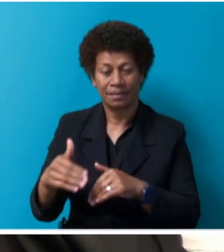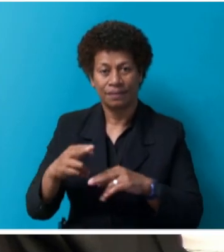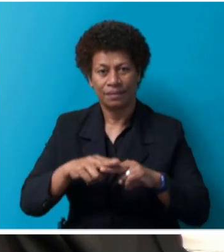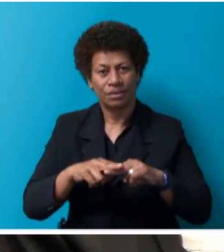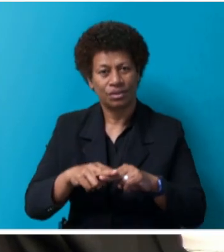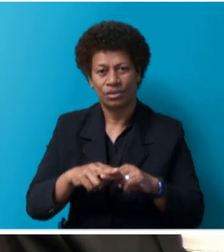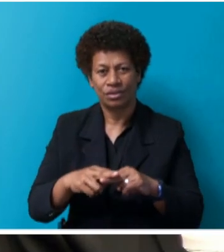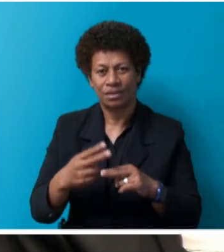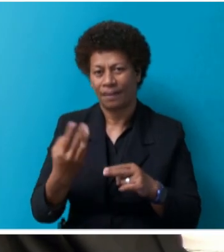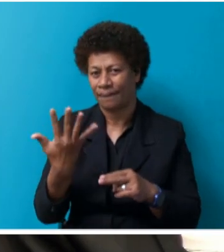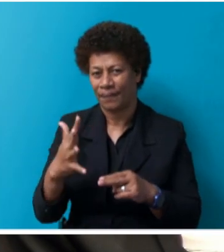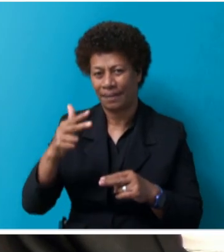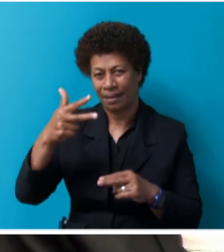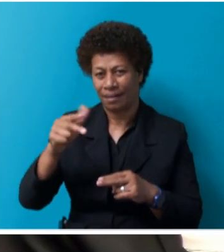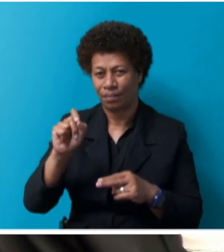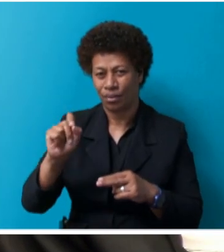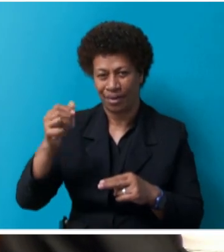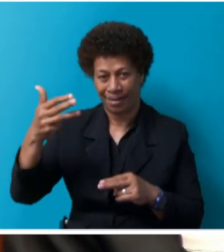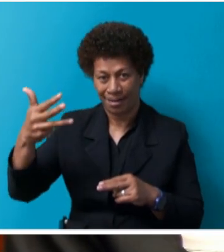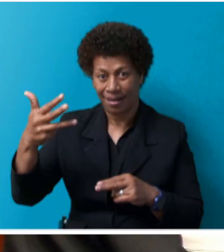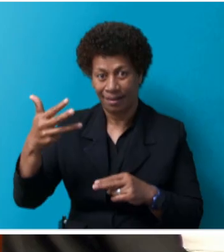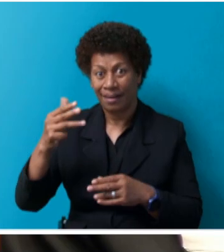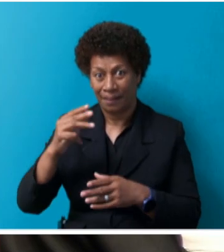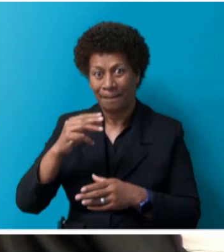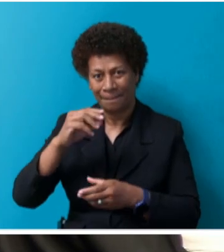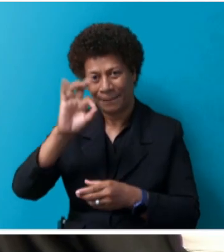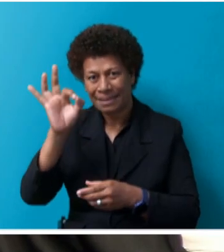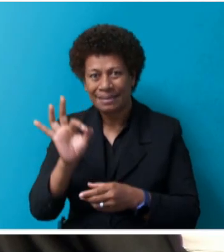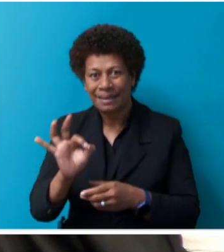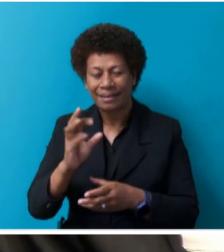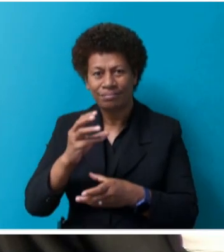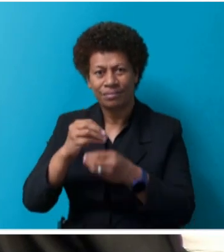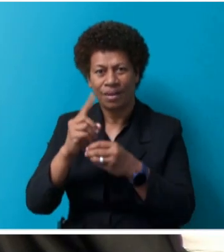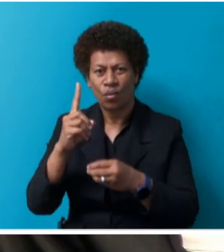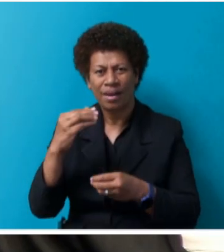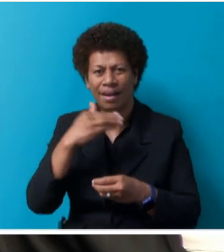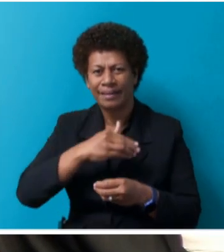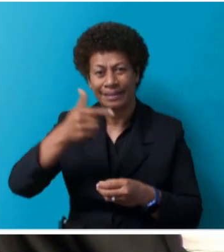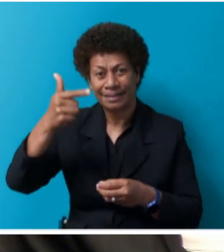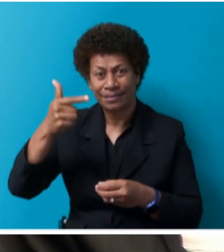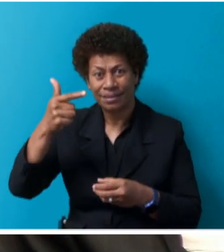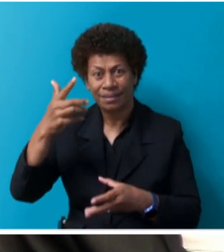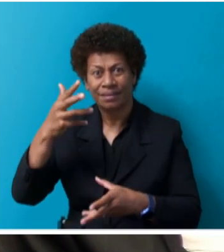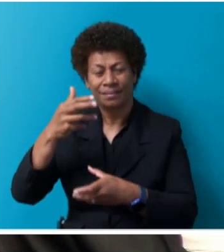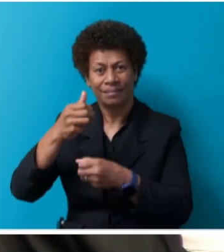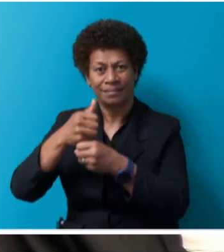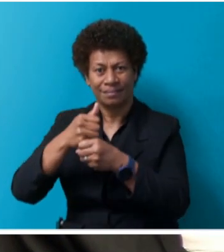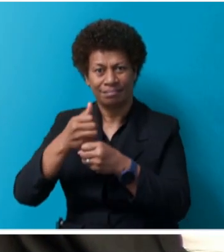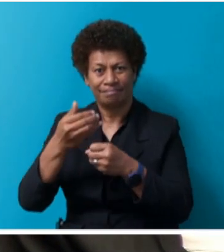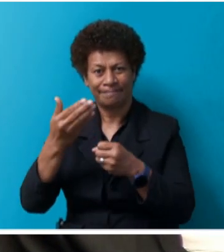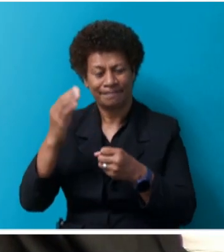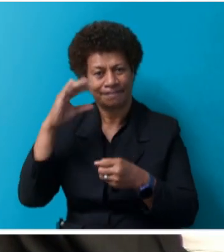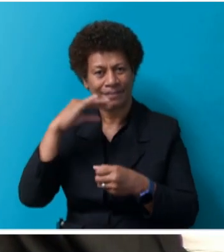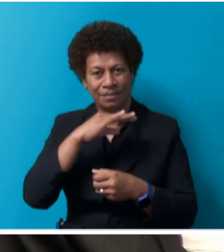at 58.9% of its gender gap, ranking 117th out of 156 countries. However,